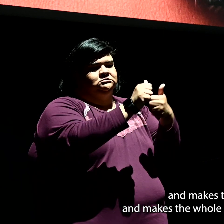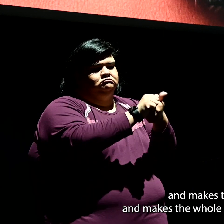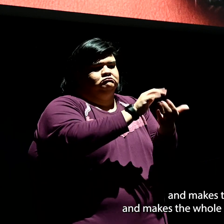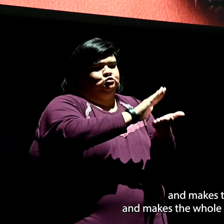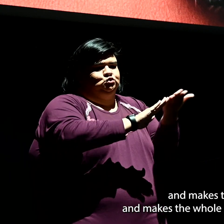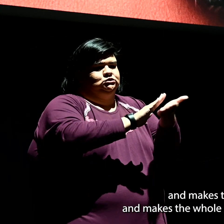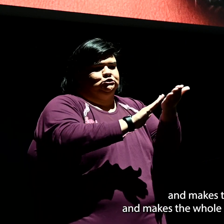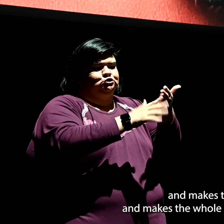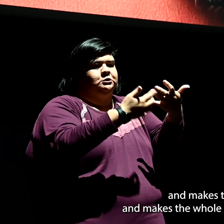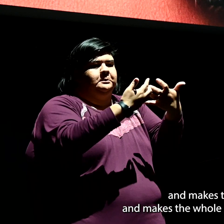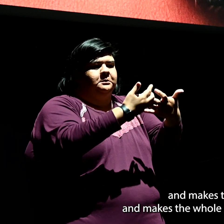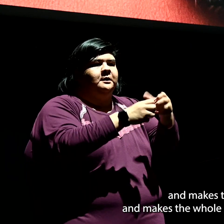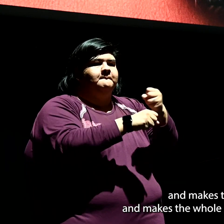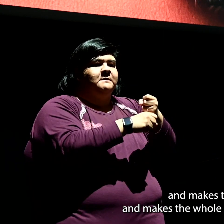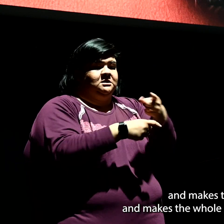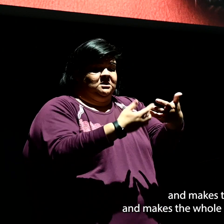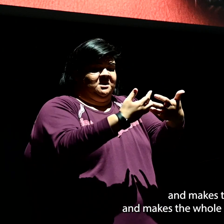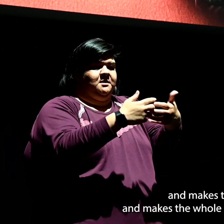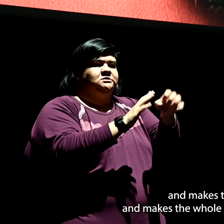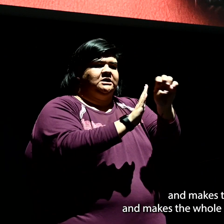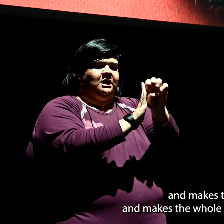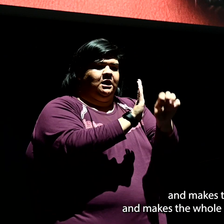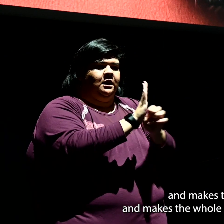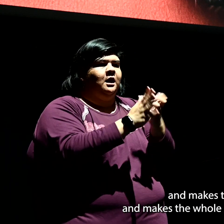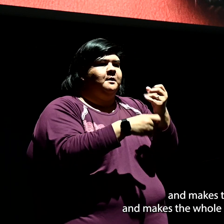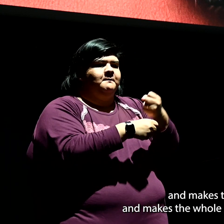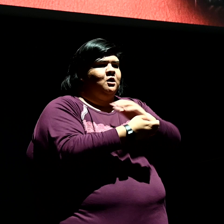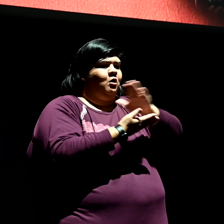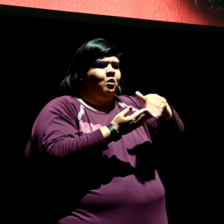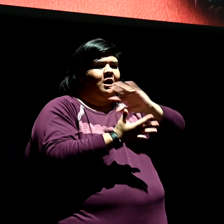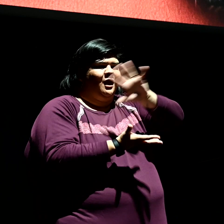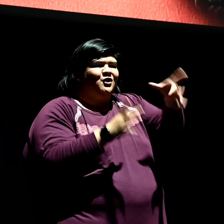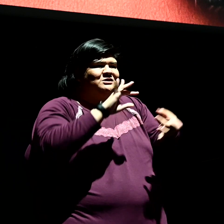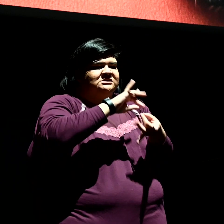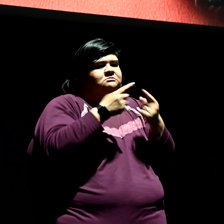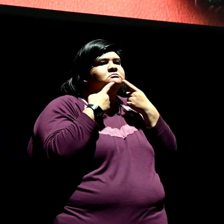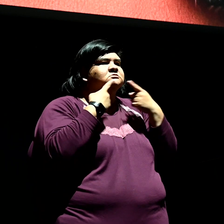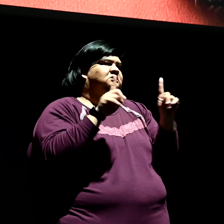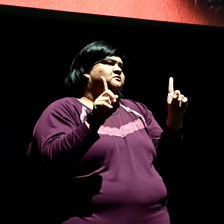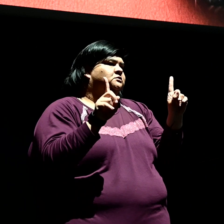and makes the whole ecosystem successful.